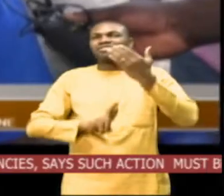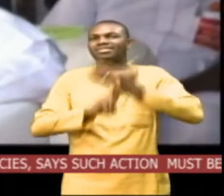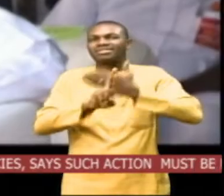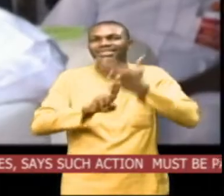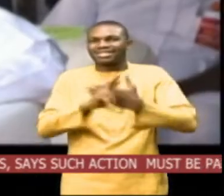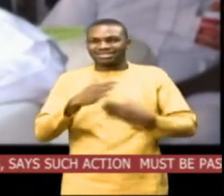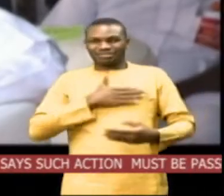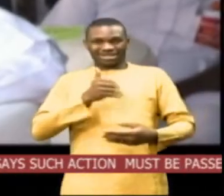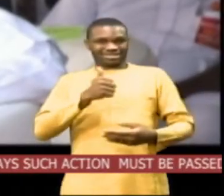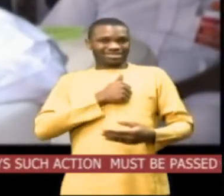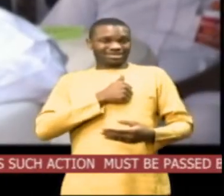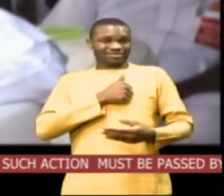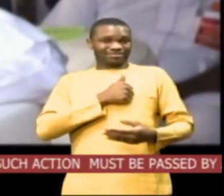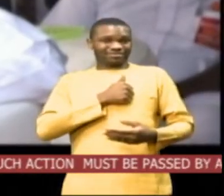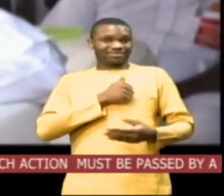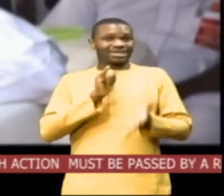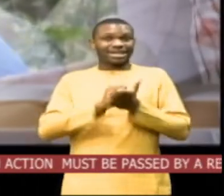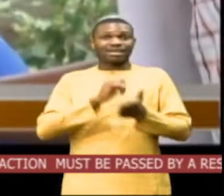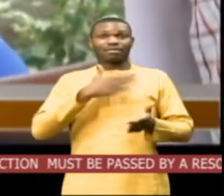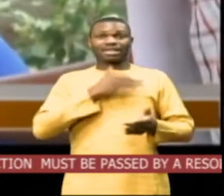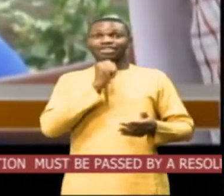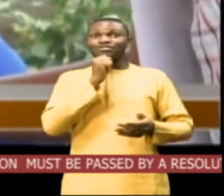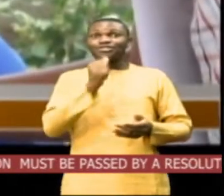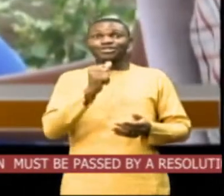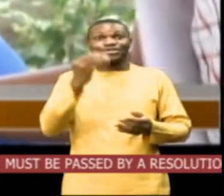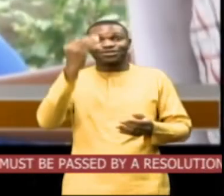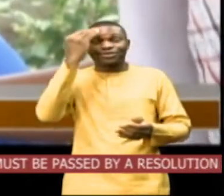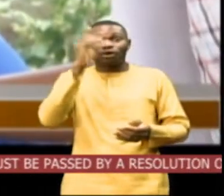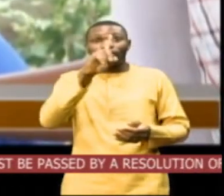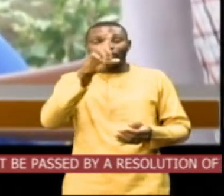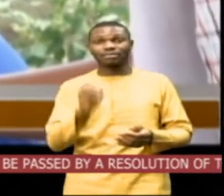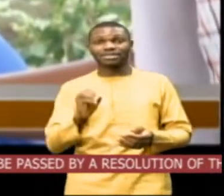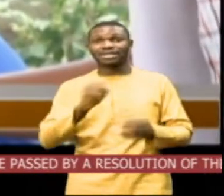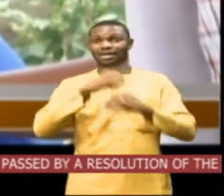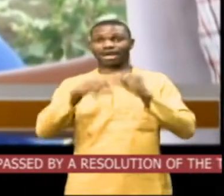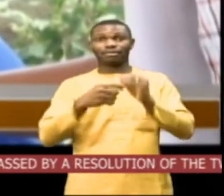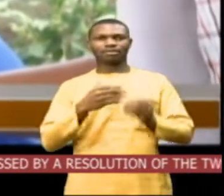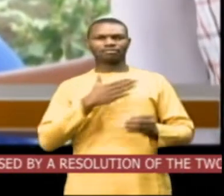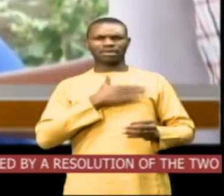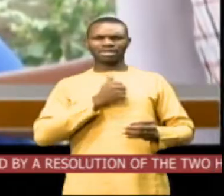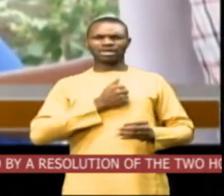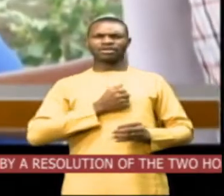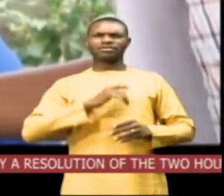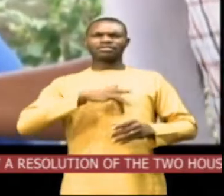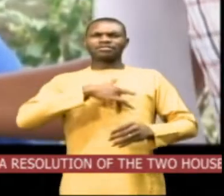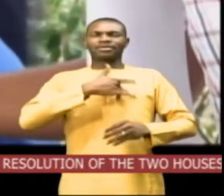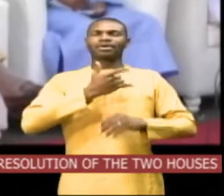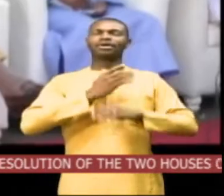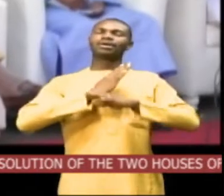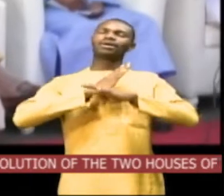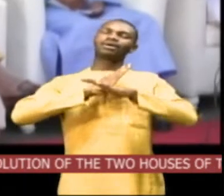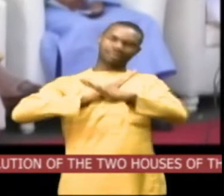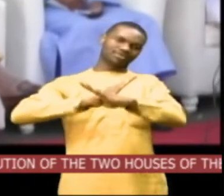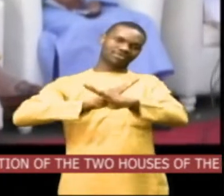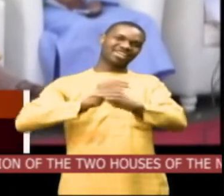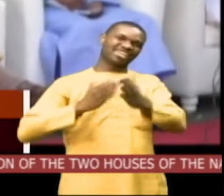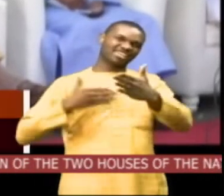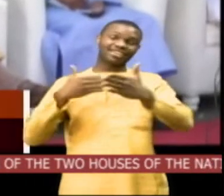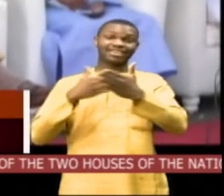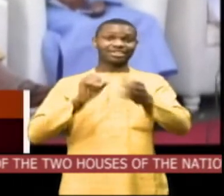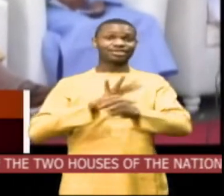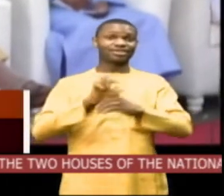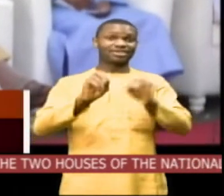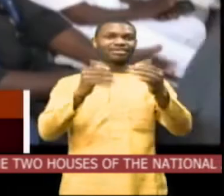sure, 100% sure about. I feel secured against this deadly disease. While they